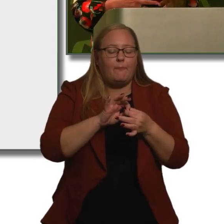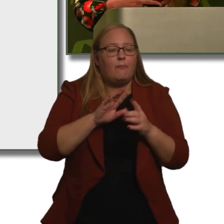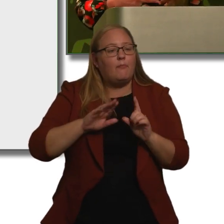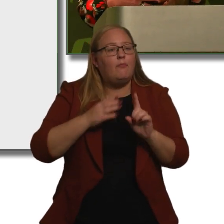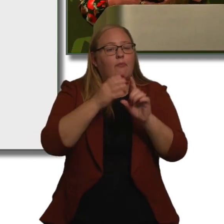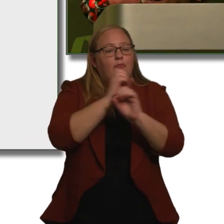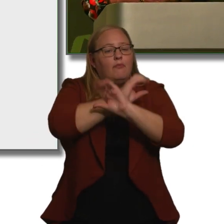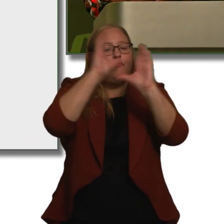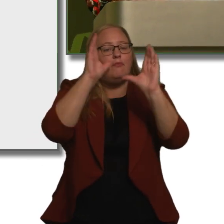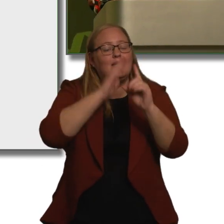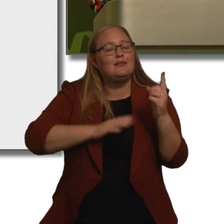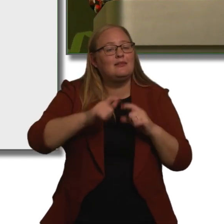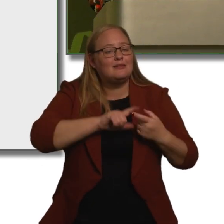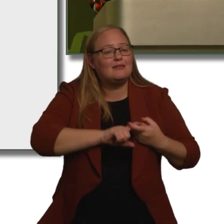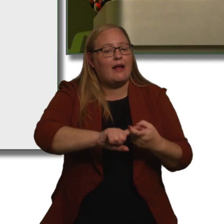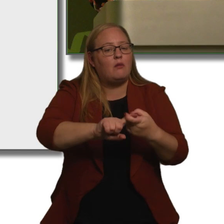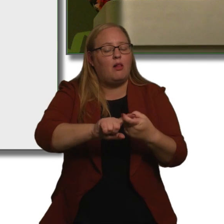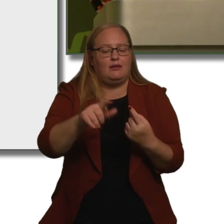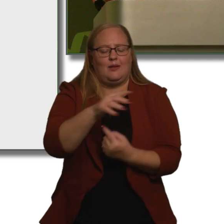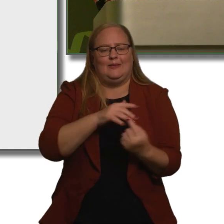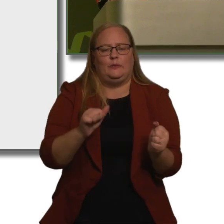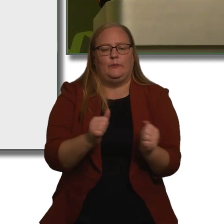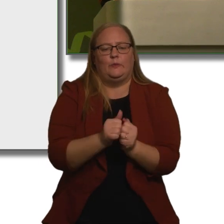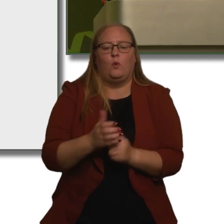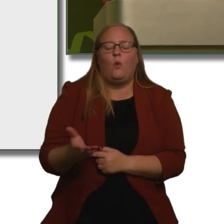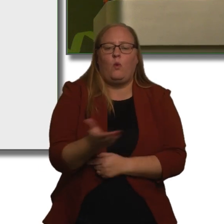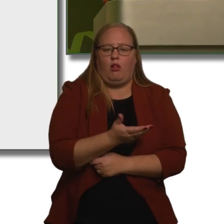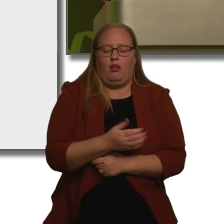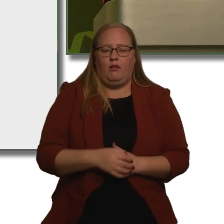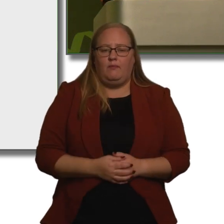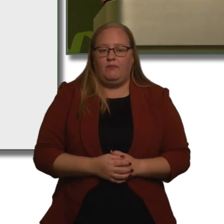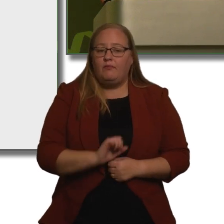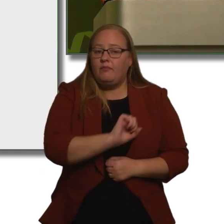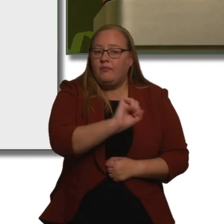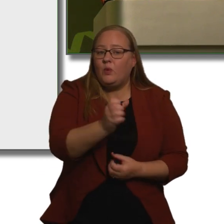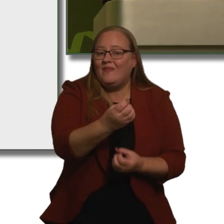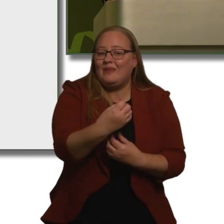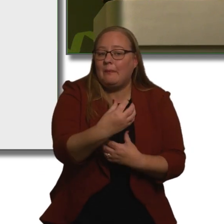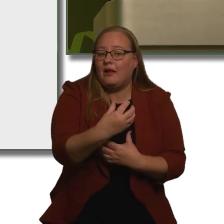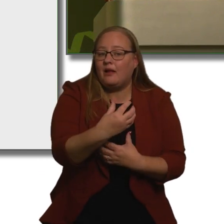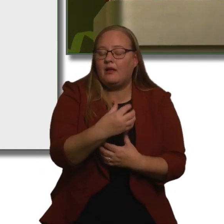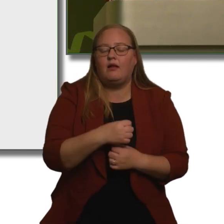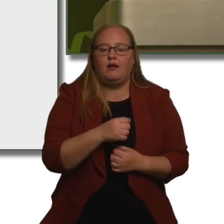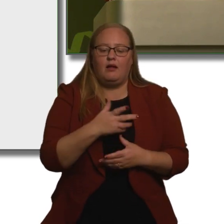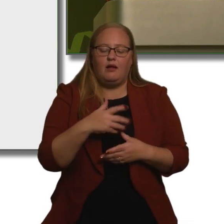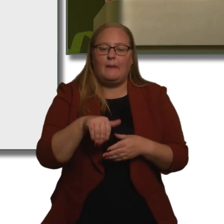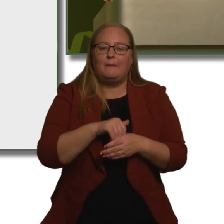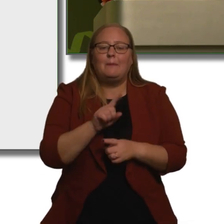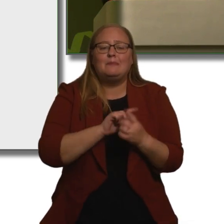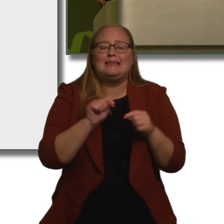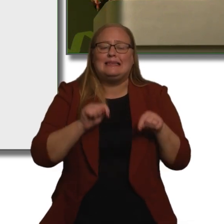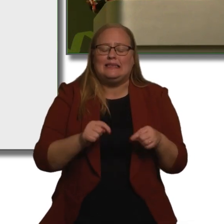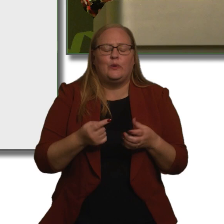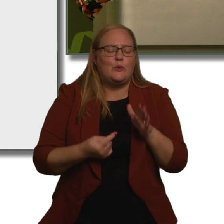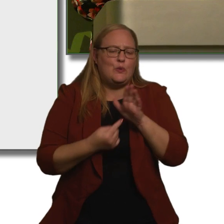sustainable society for all. And the feedback you share tonight at members' meetings is